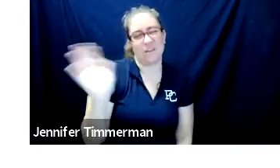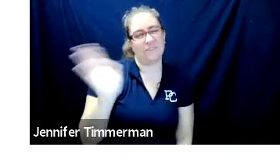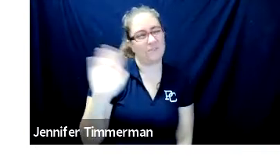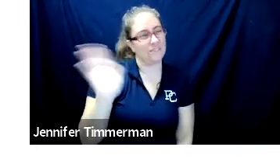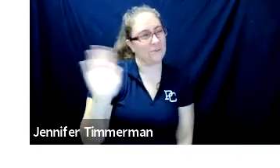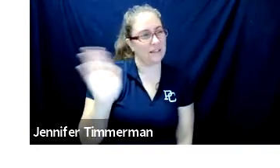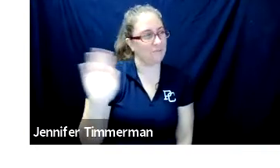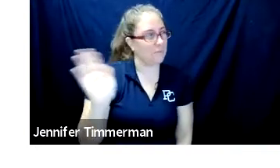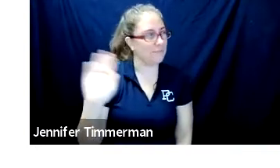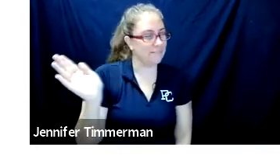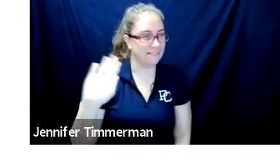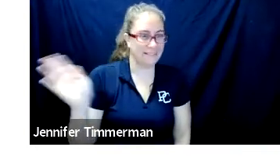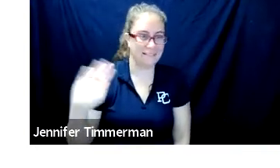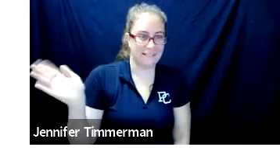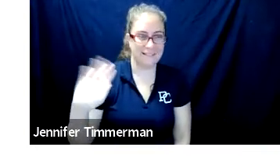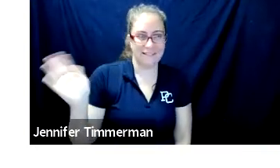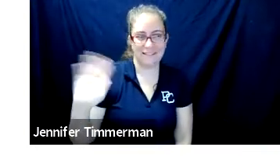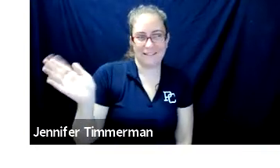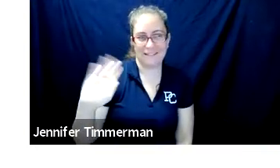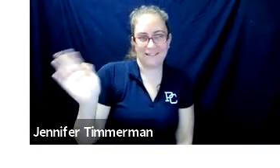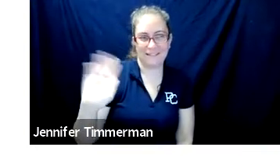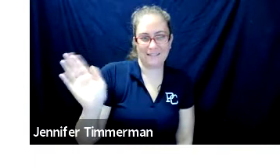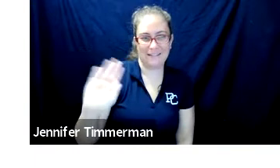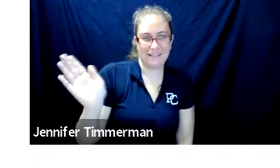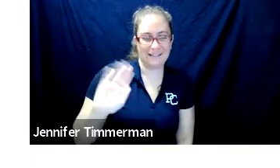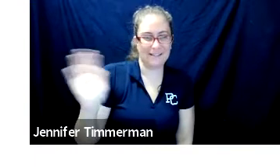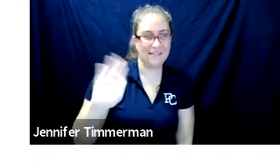one-handed wave. This one's totally comfortable.